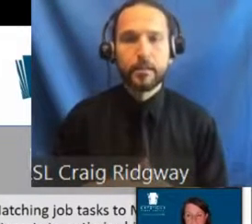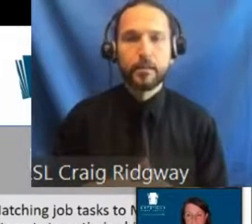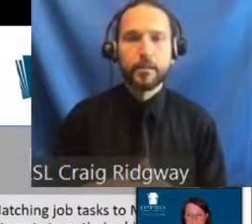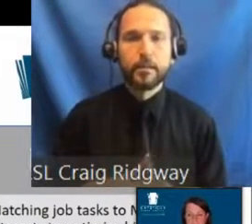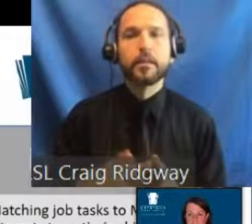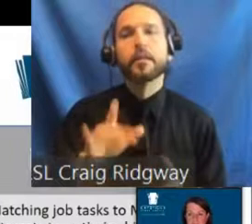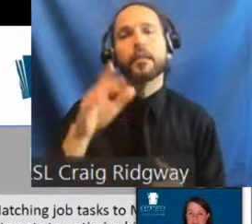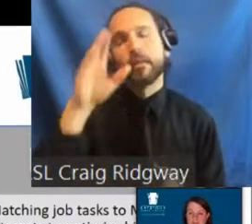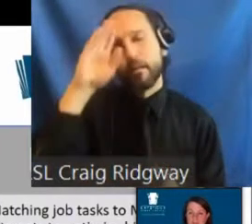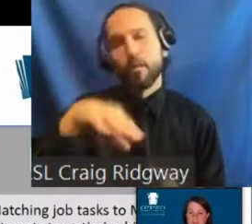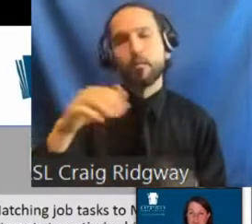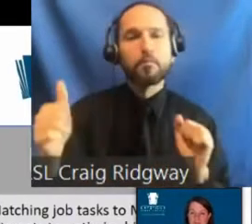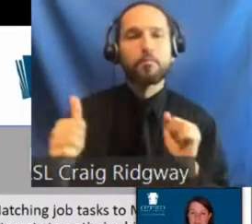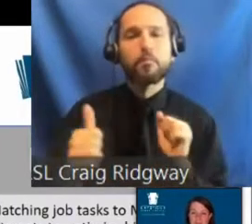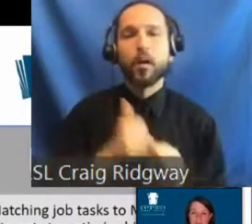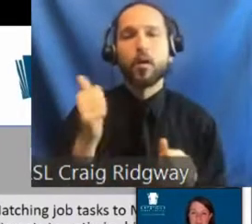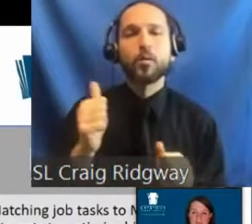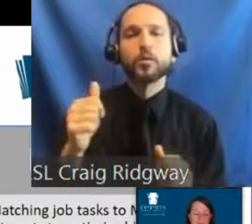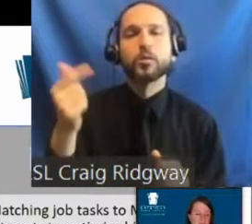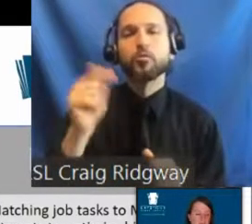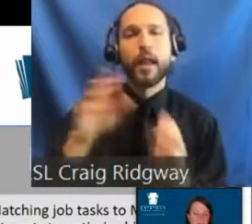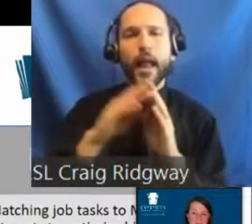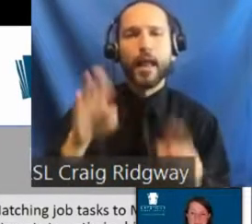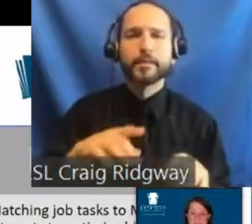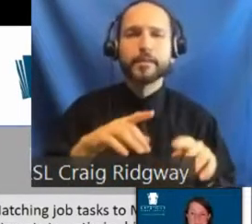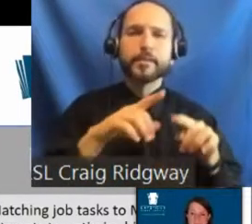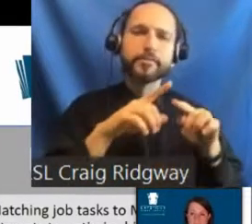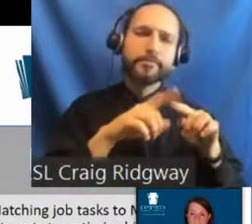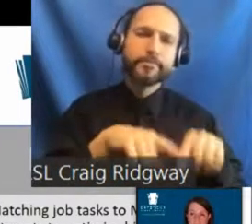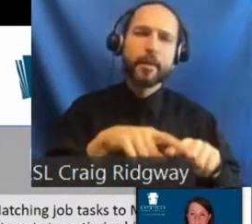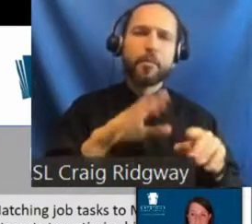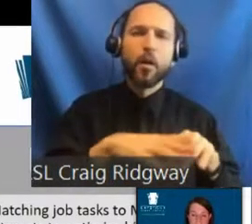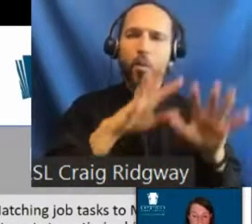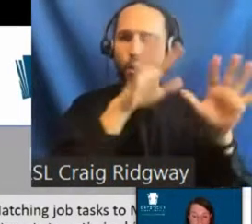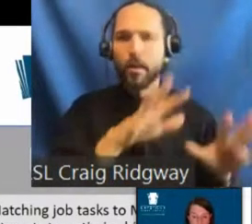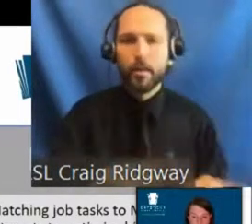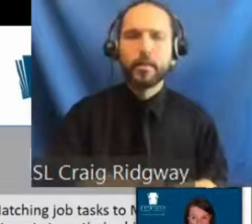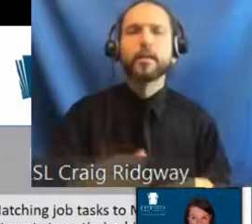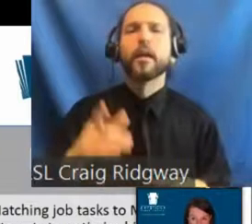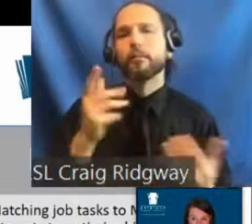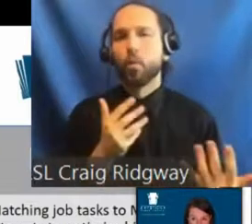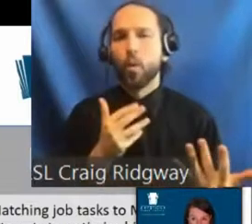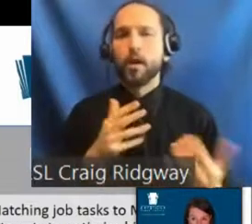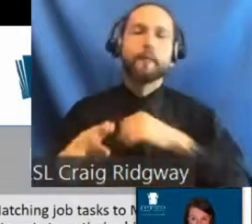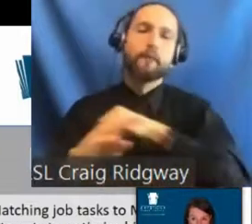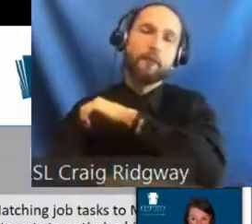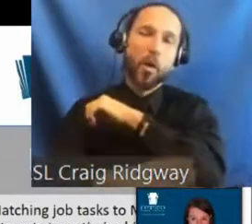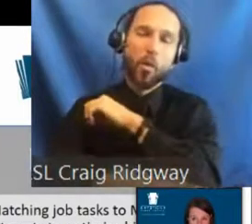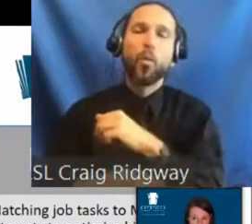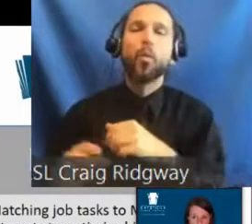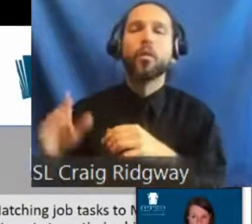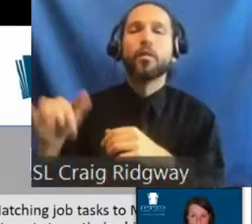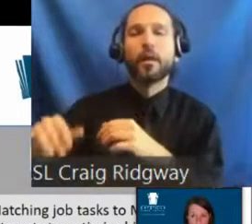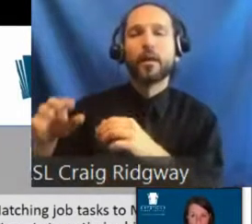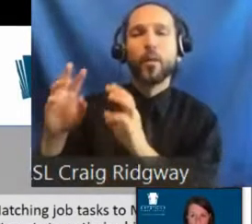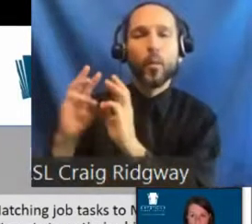most greenhouses, Mike had to wait for his next work experience. During the fall and winter, the team reached